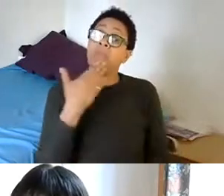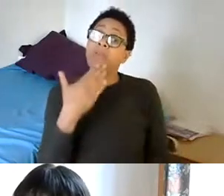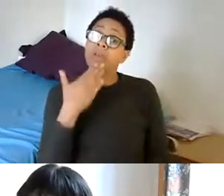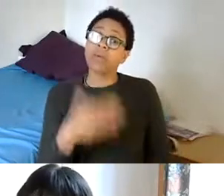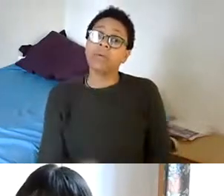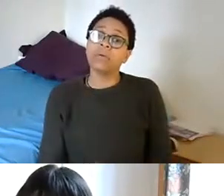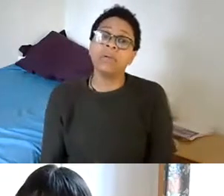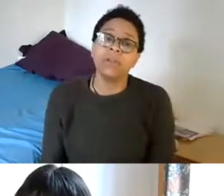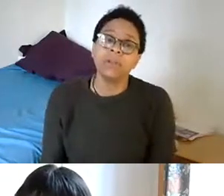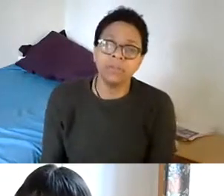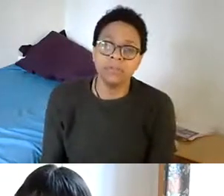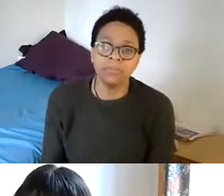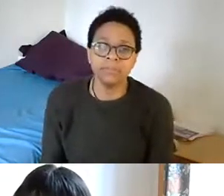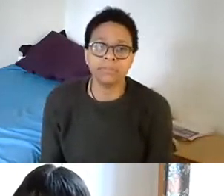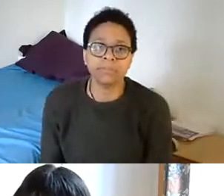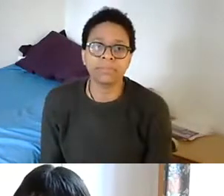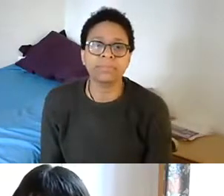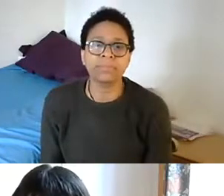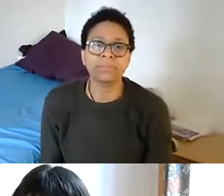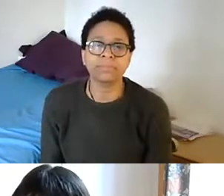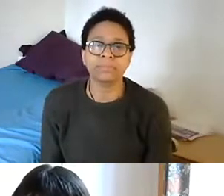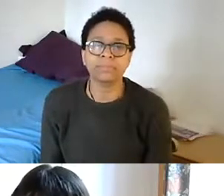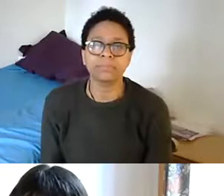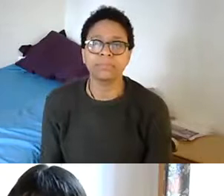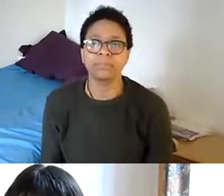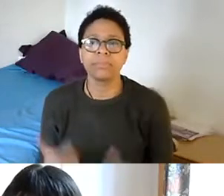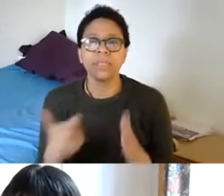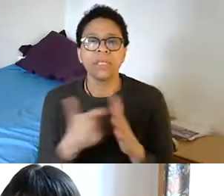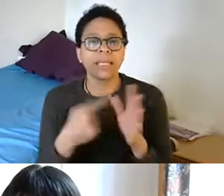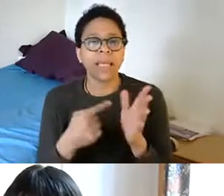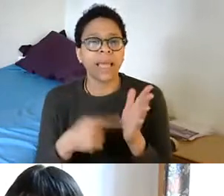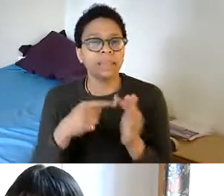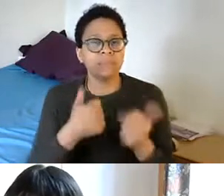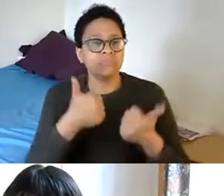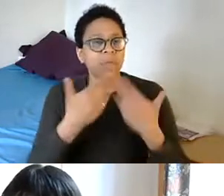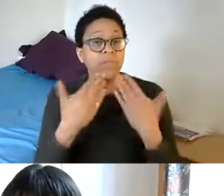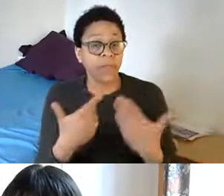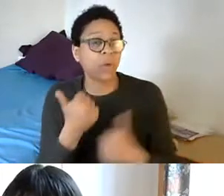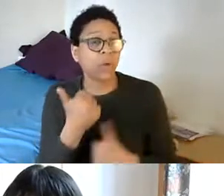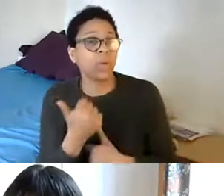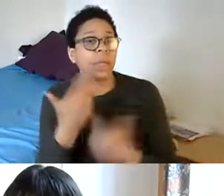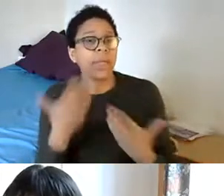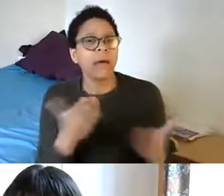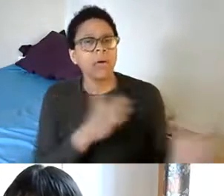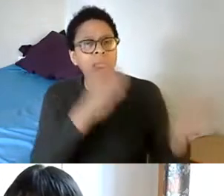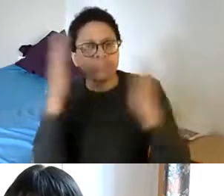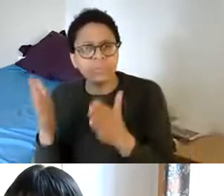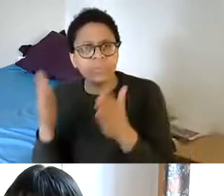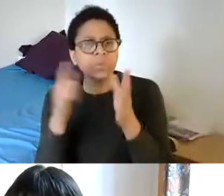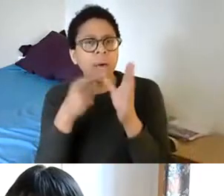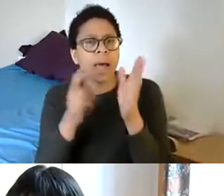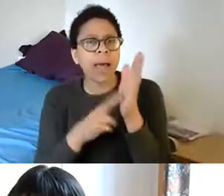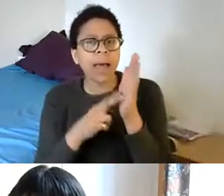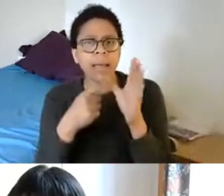for that. Thanks, Michelle. Anna, your question. Thank you.